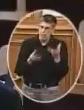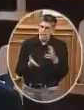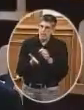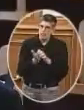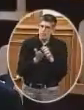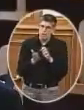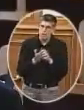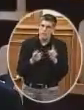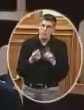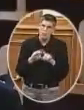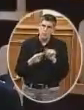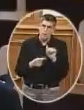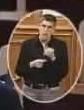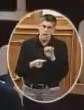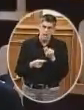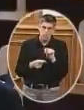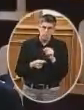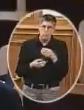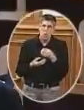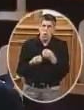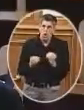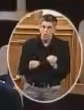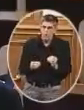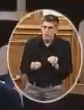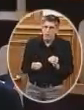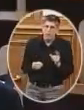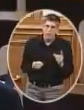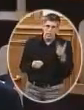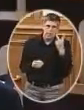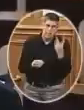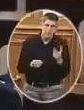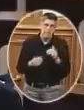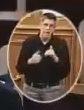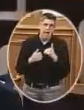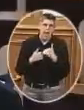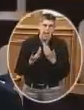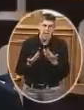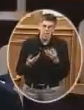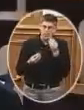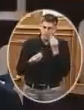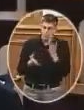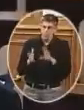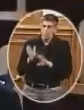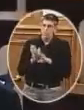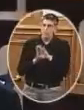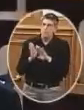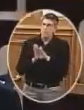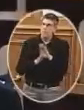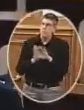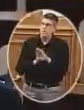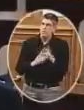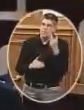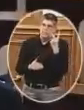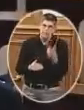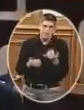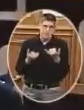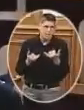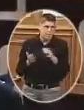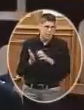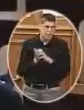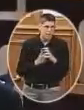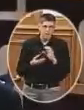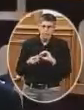and the Event Authority so that they would see how this material was being developed. And as we're seeing in draft number 3, many of